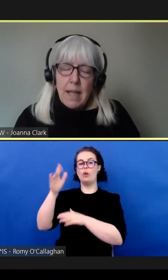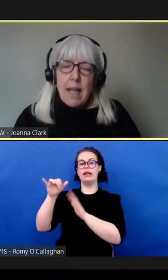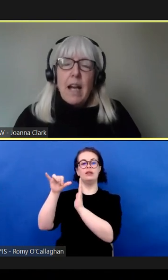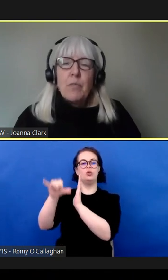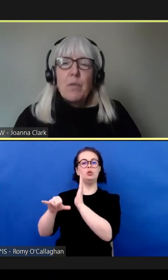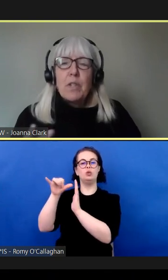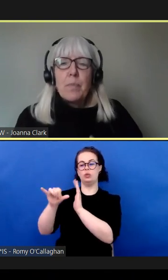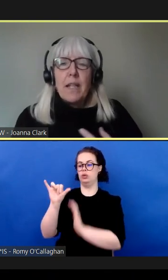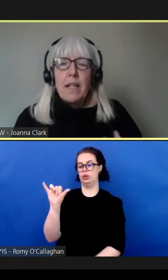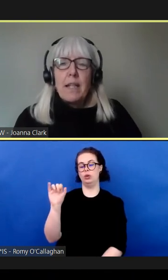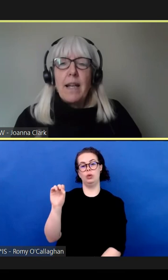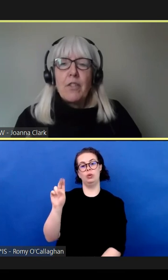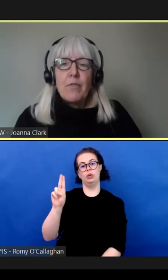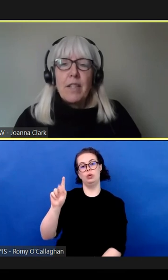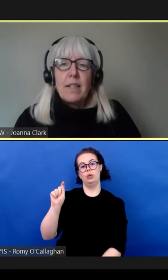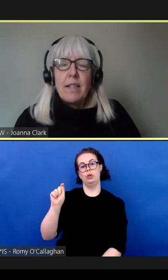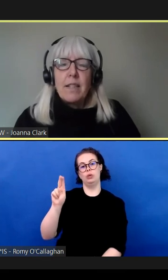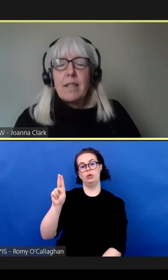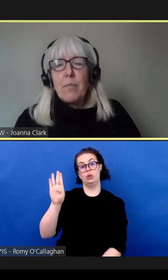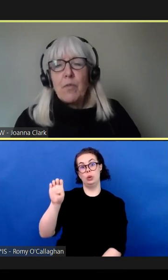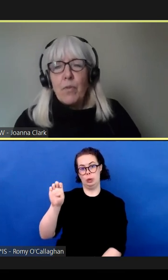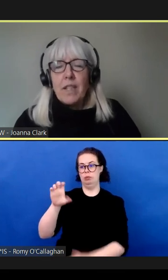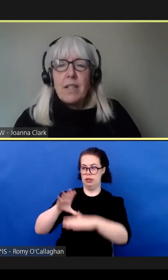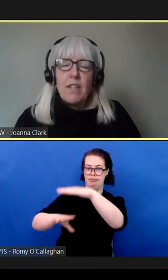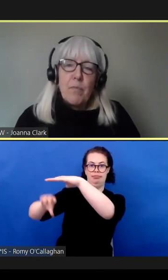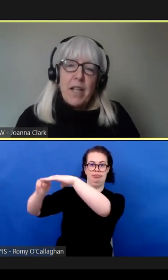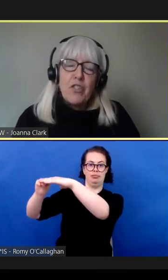again. And we will be gathering some of the